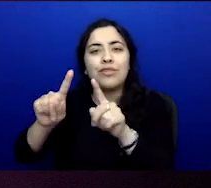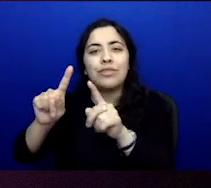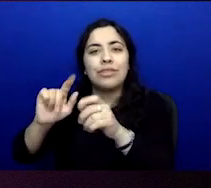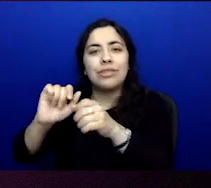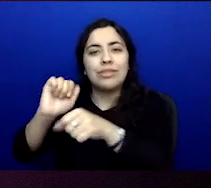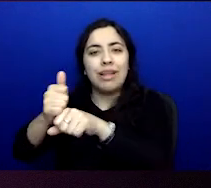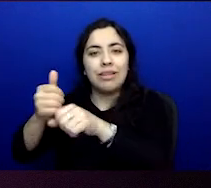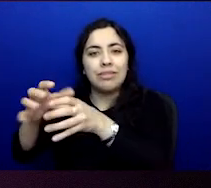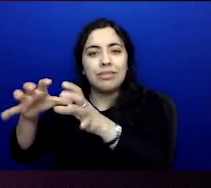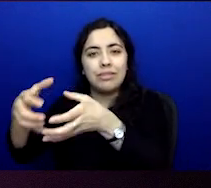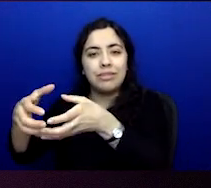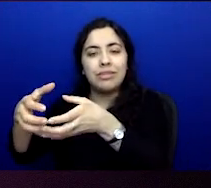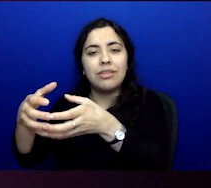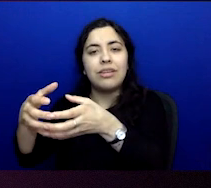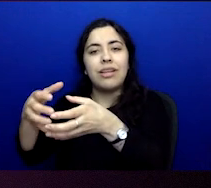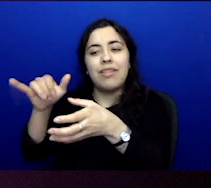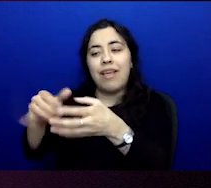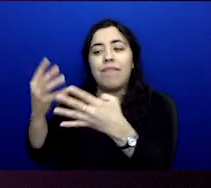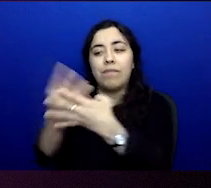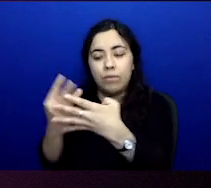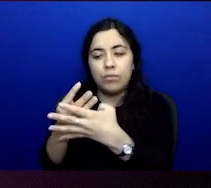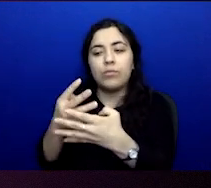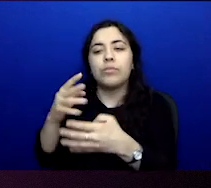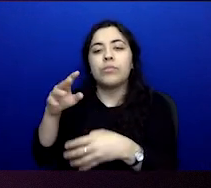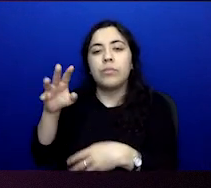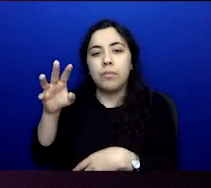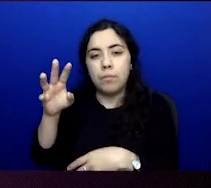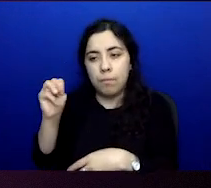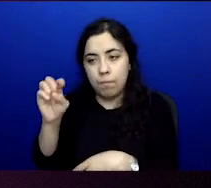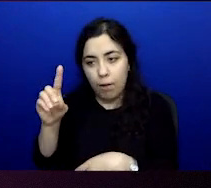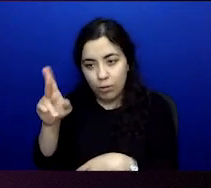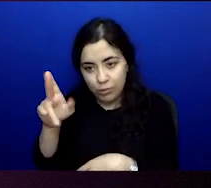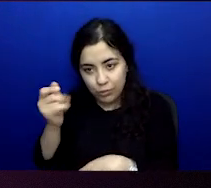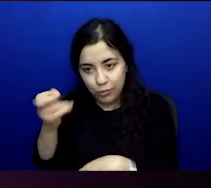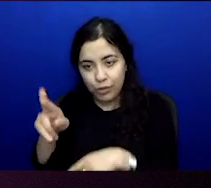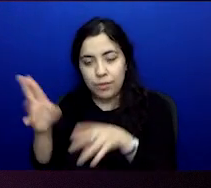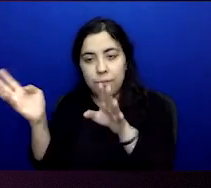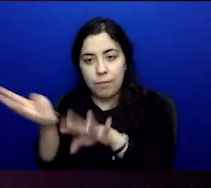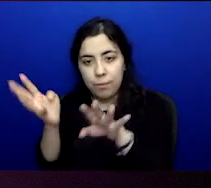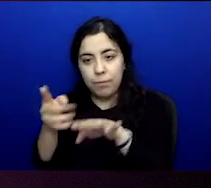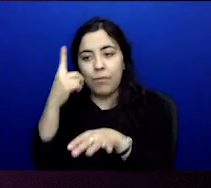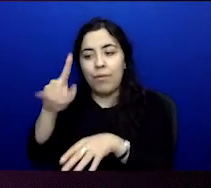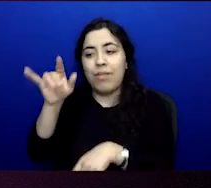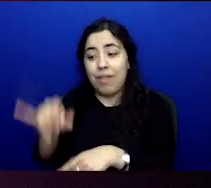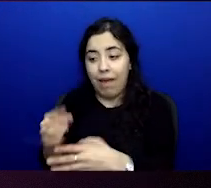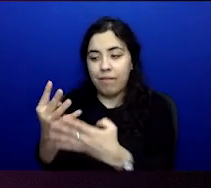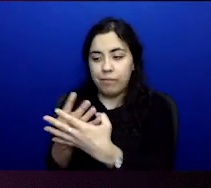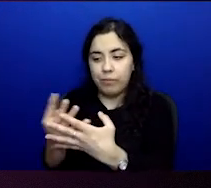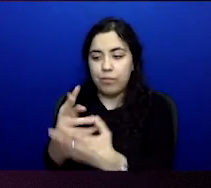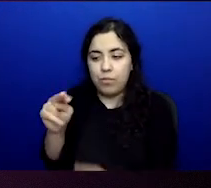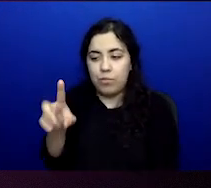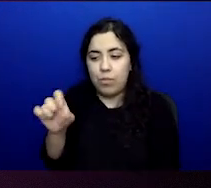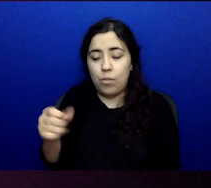pipeline parents for those filtered nodes. And in case 2, we have the same for the filtered modular pipelines.